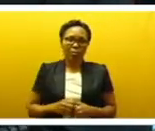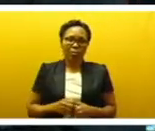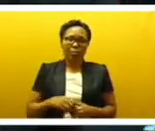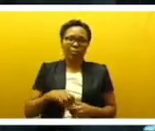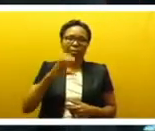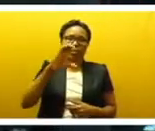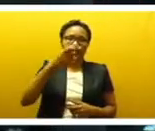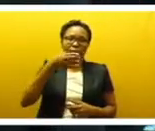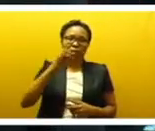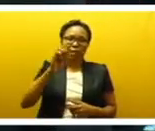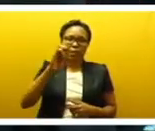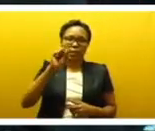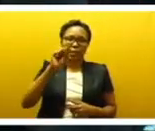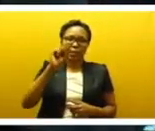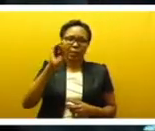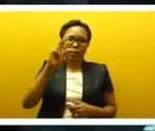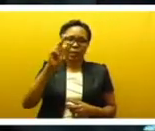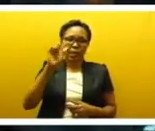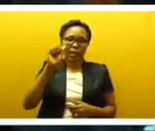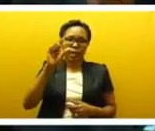Chesikaki,